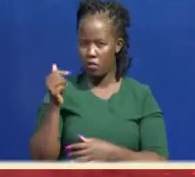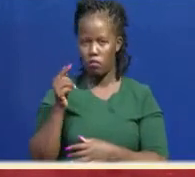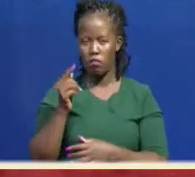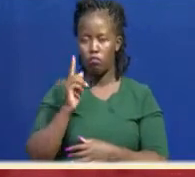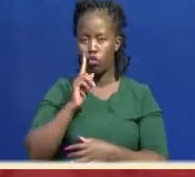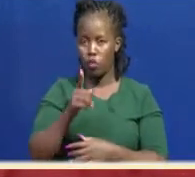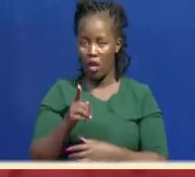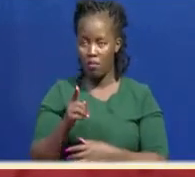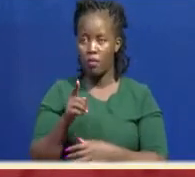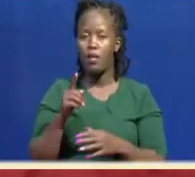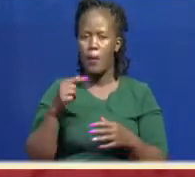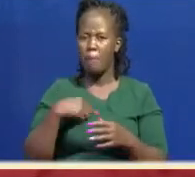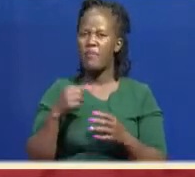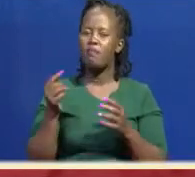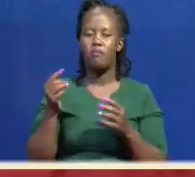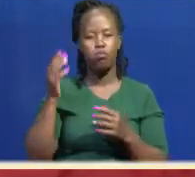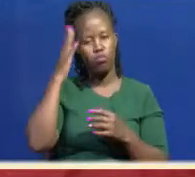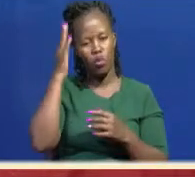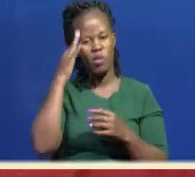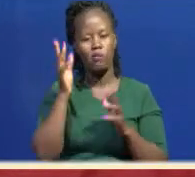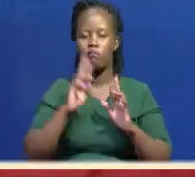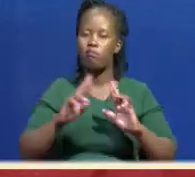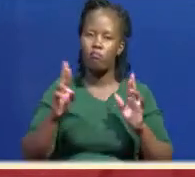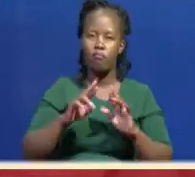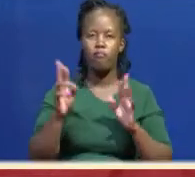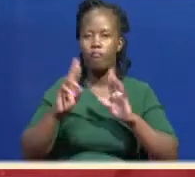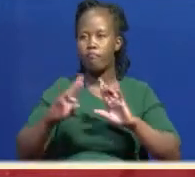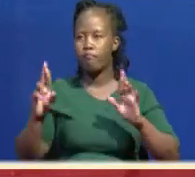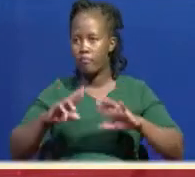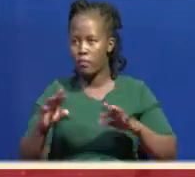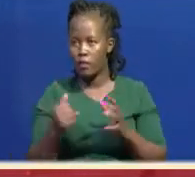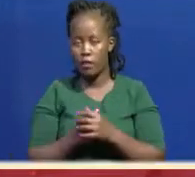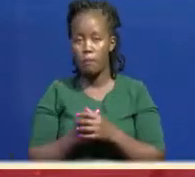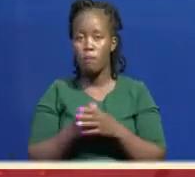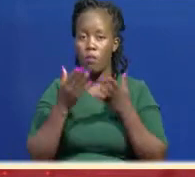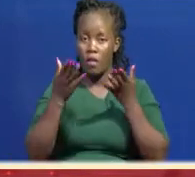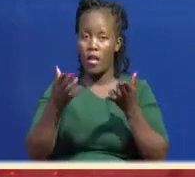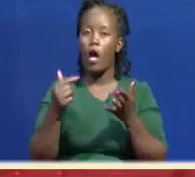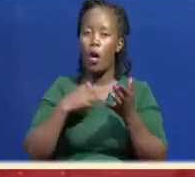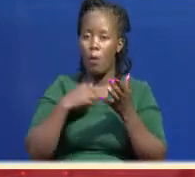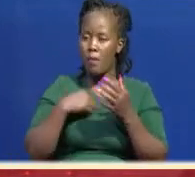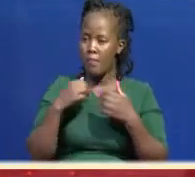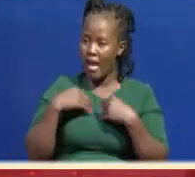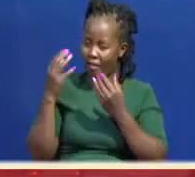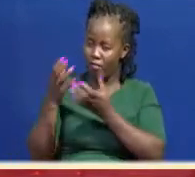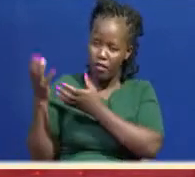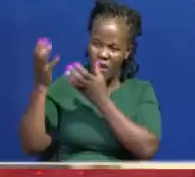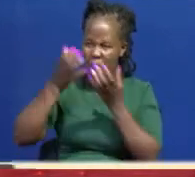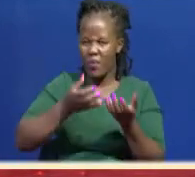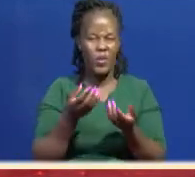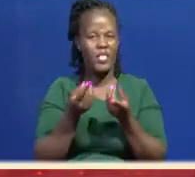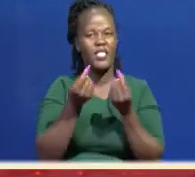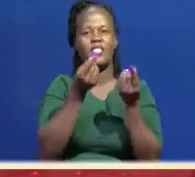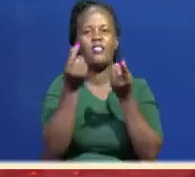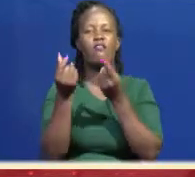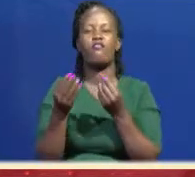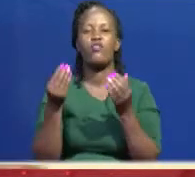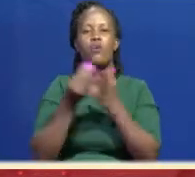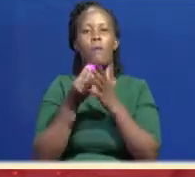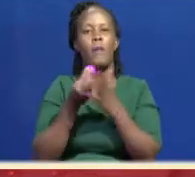Na mnajua najua kujipanga? Bas. Sasa nimebeba kidogo ya watu wa AFC.